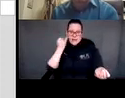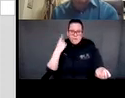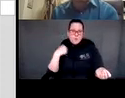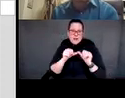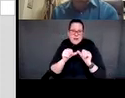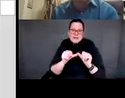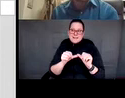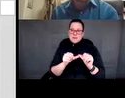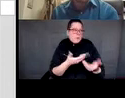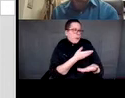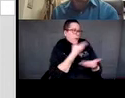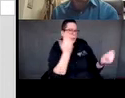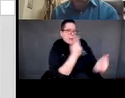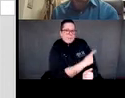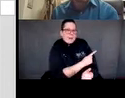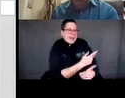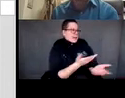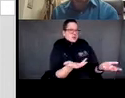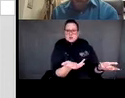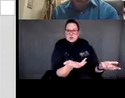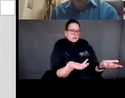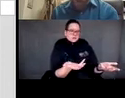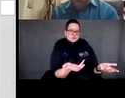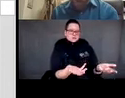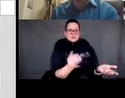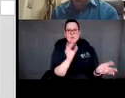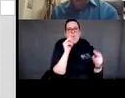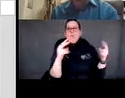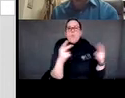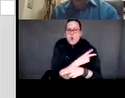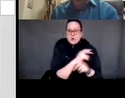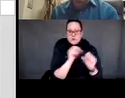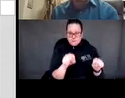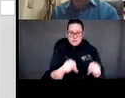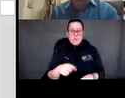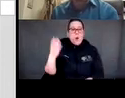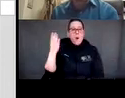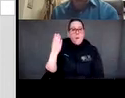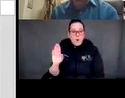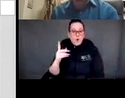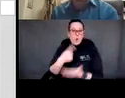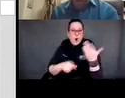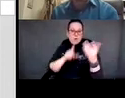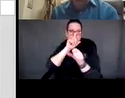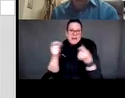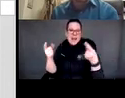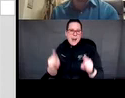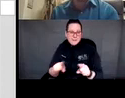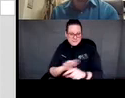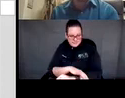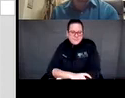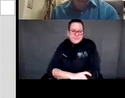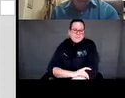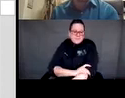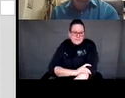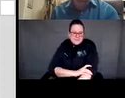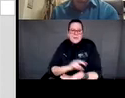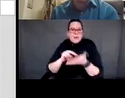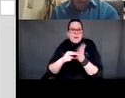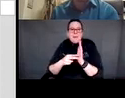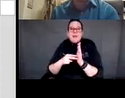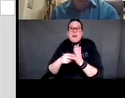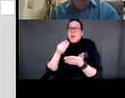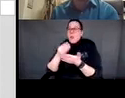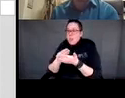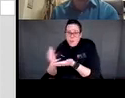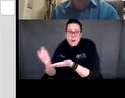be down. That's kind of the doomsday scenario. The blue line is actually where we wound up. So that's a combination of all the revenue we got